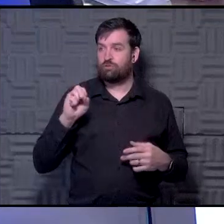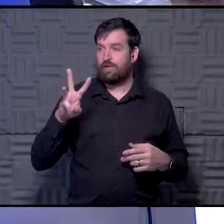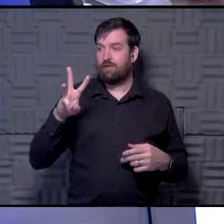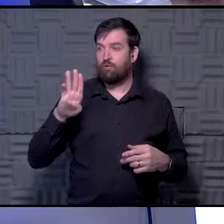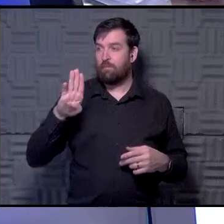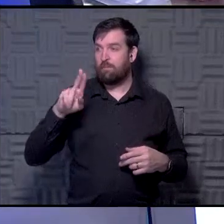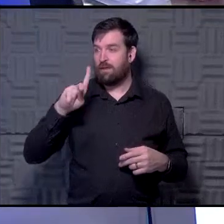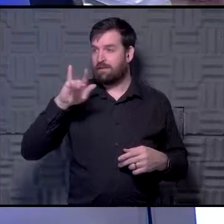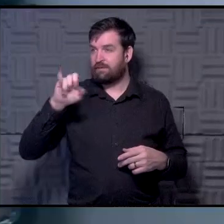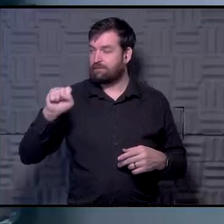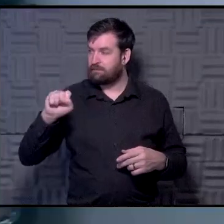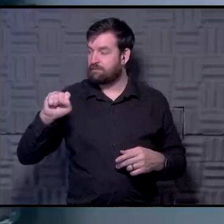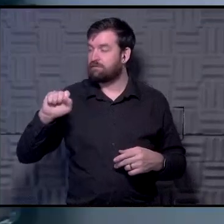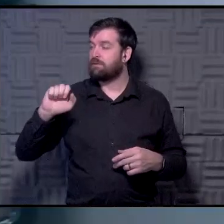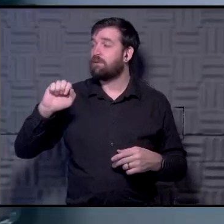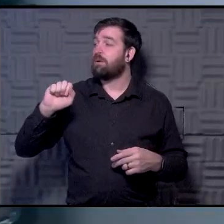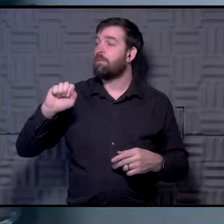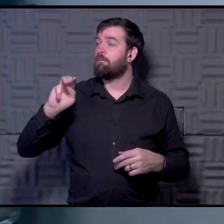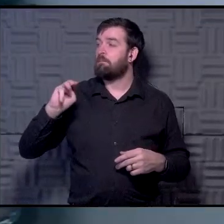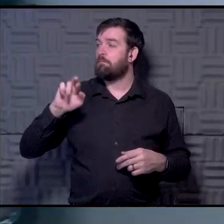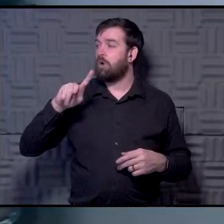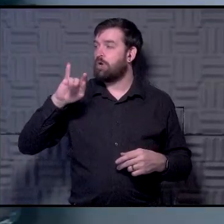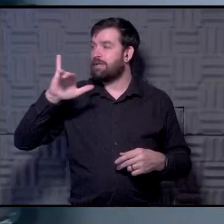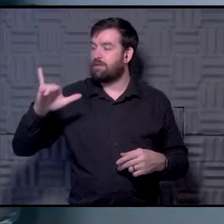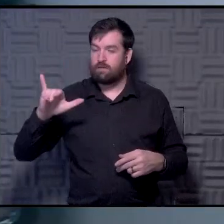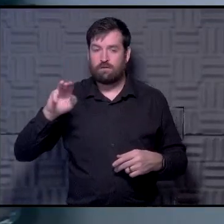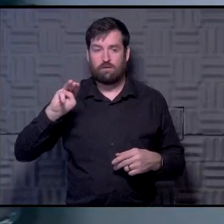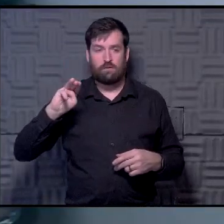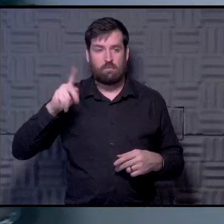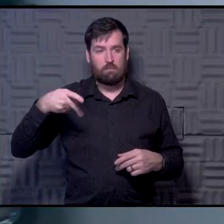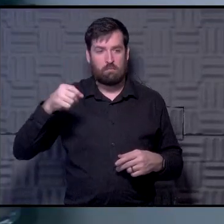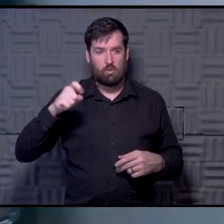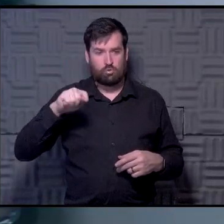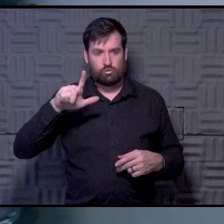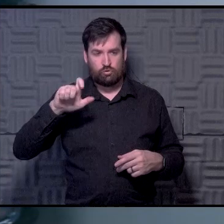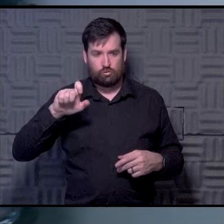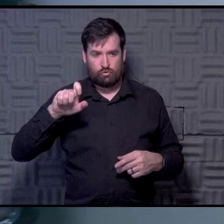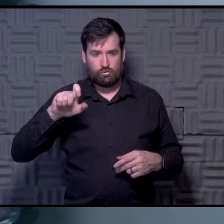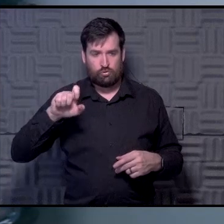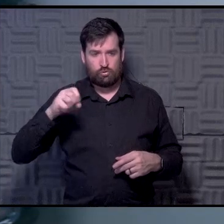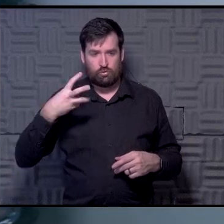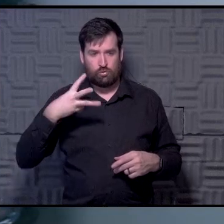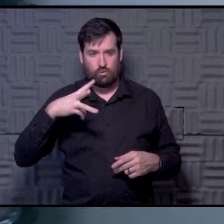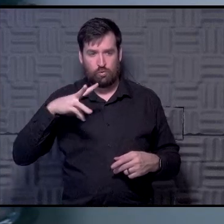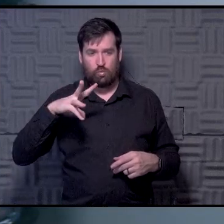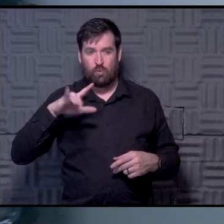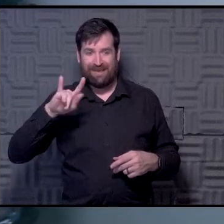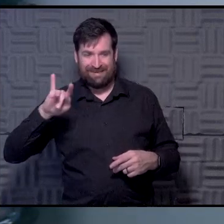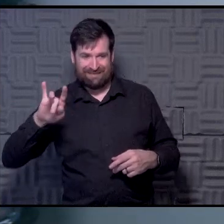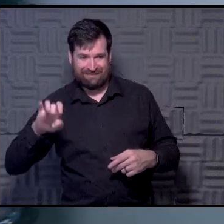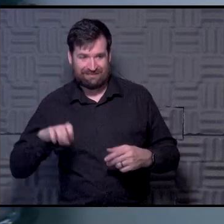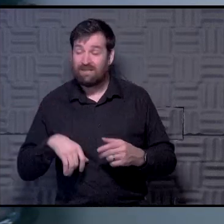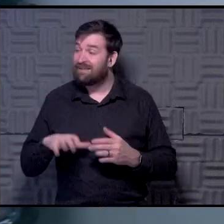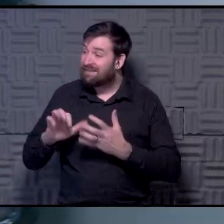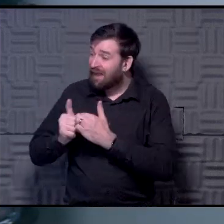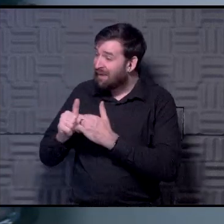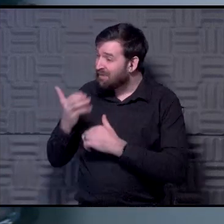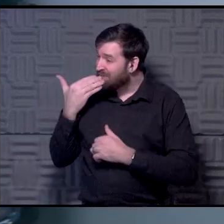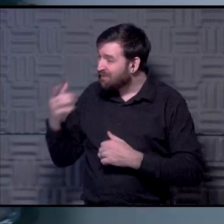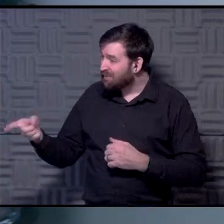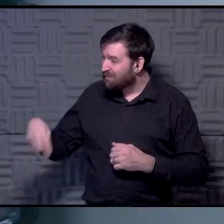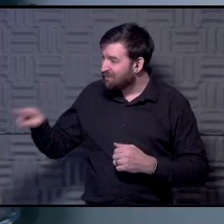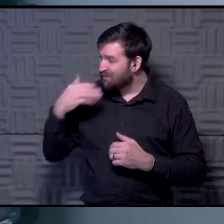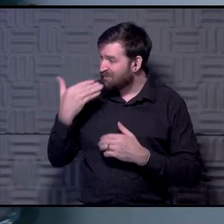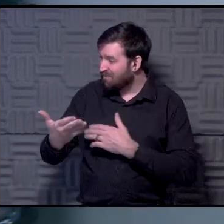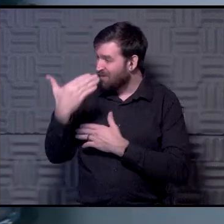and her name is Marty Postlewhite. Wait, Marty? All right, Good Marty. morning. Yes. Good morning. How are you? How are you guys doing